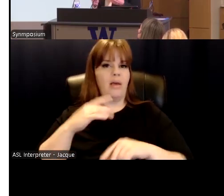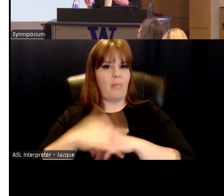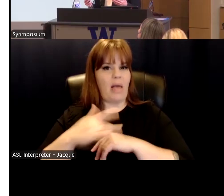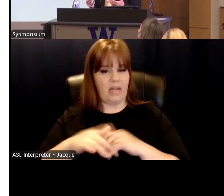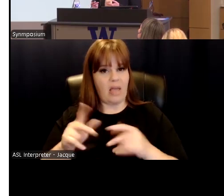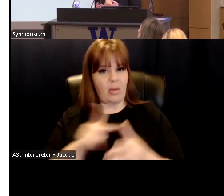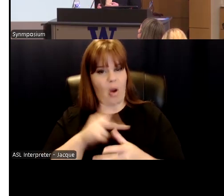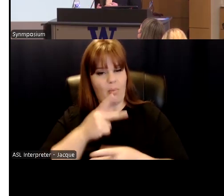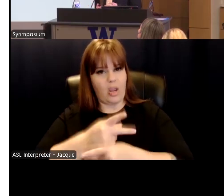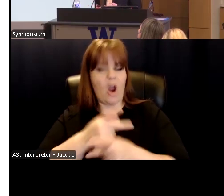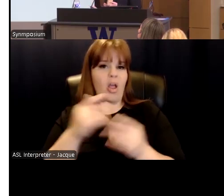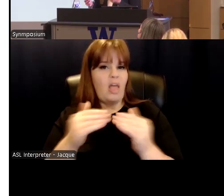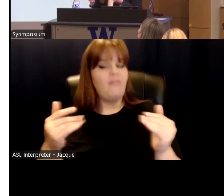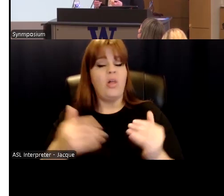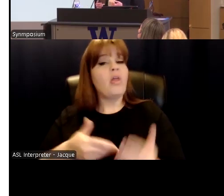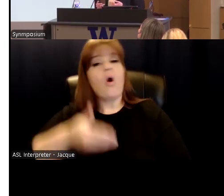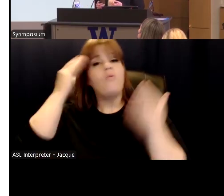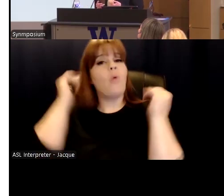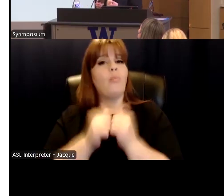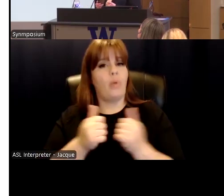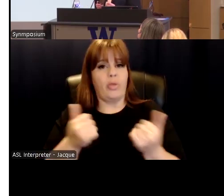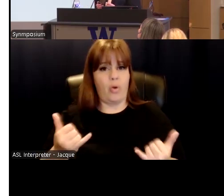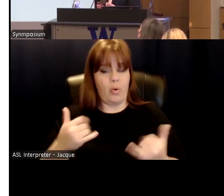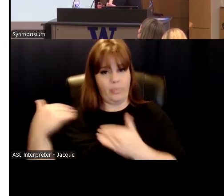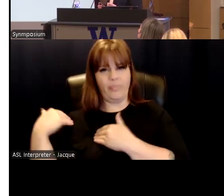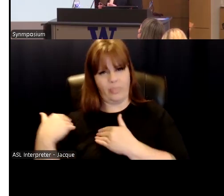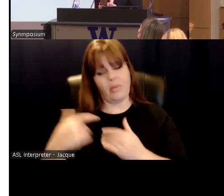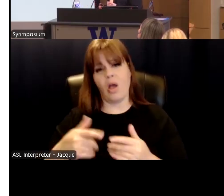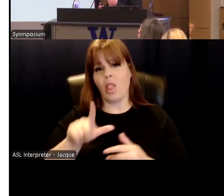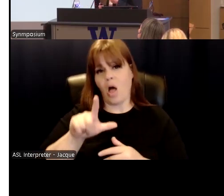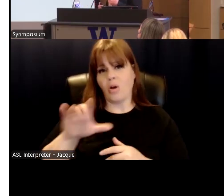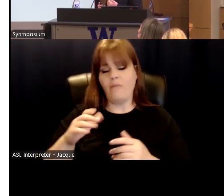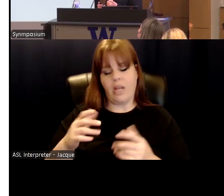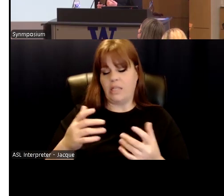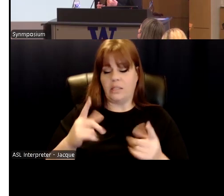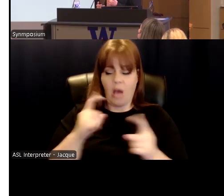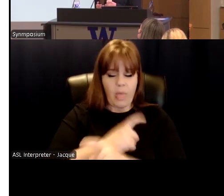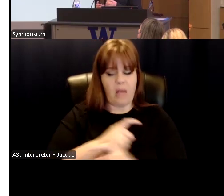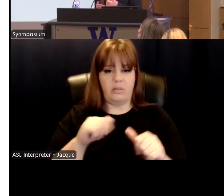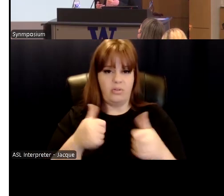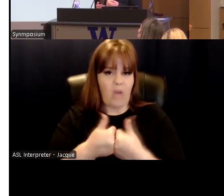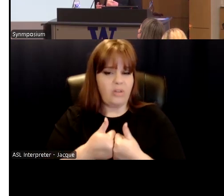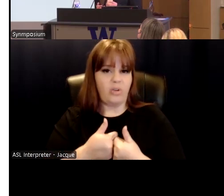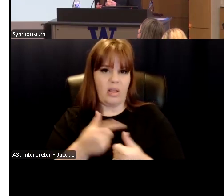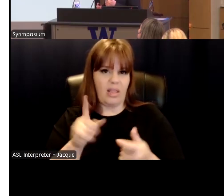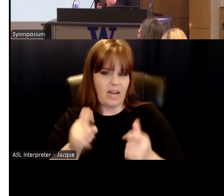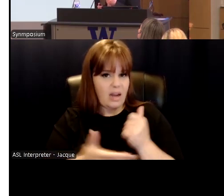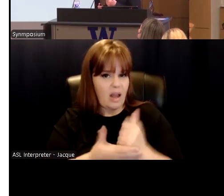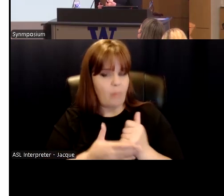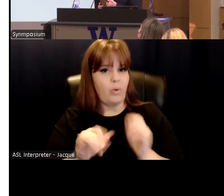are overwhelmed with their current responsibilities. Long COVID is very complex and challenging, and so we need to help them to identify and